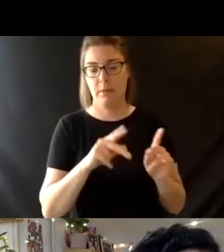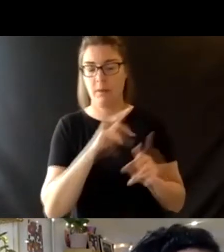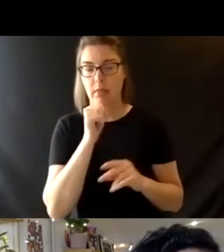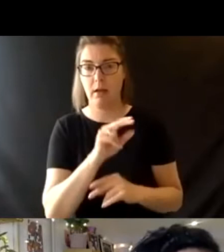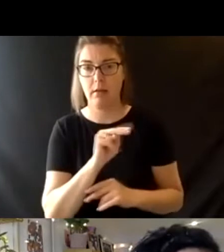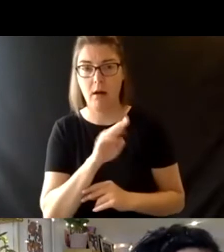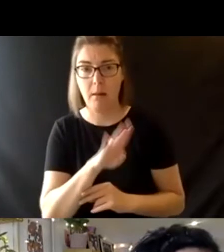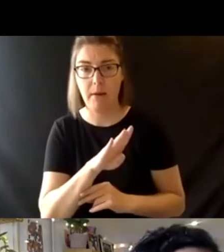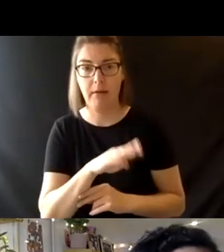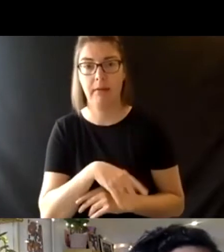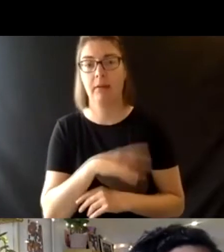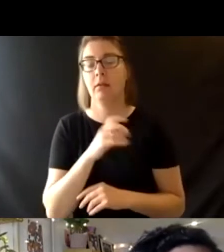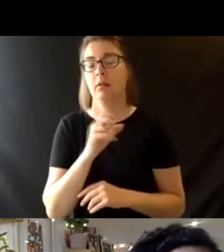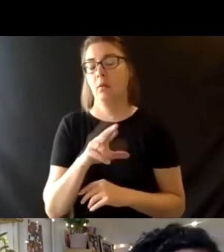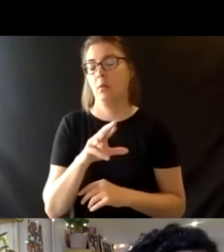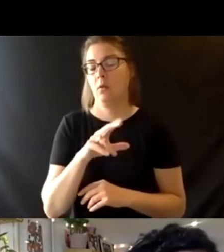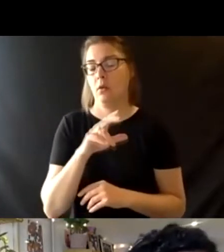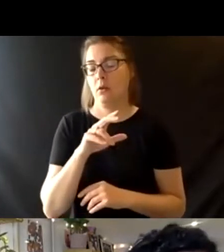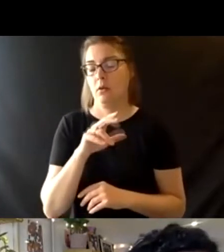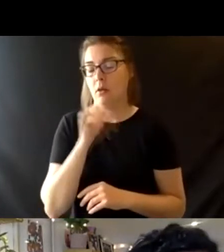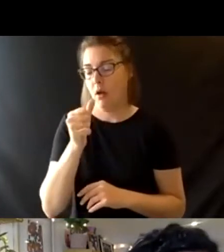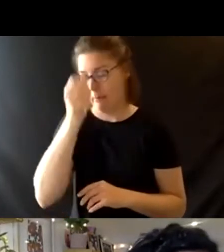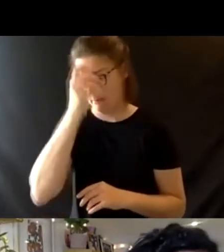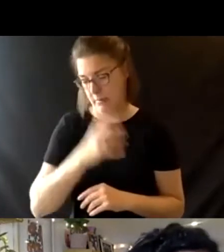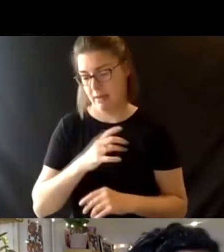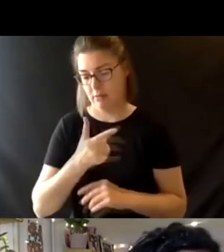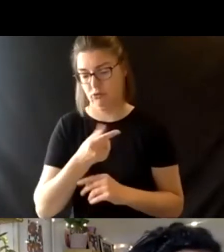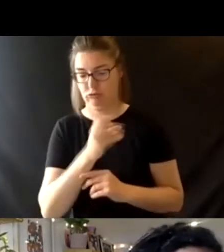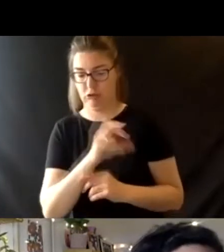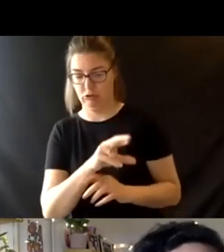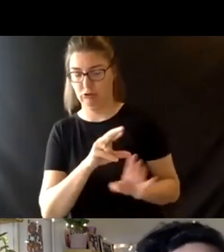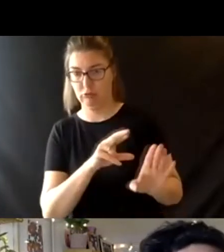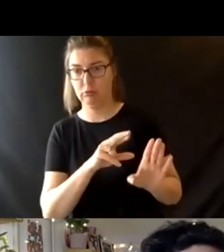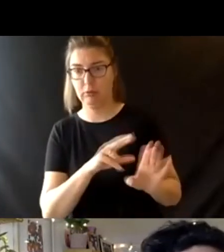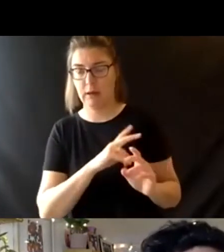non-male genders. I haven't seen as much